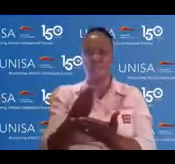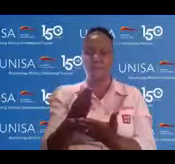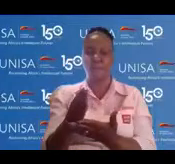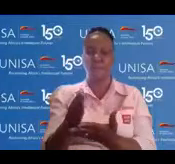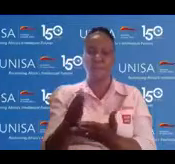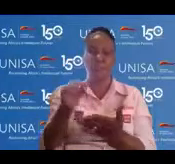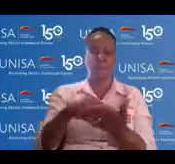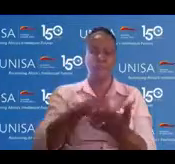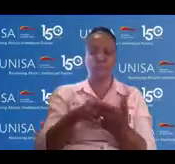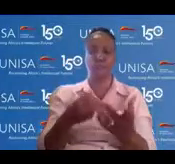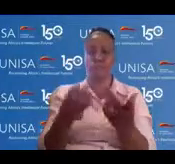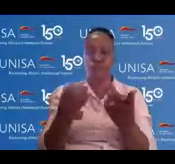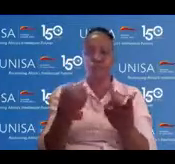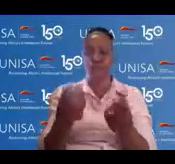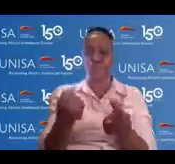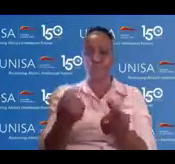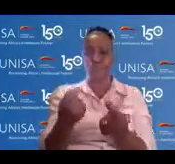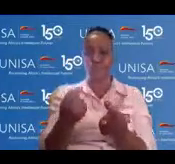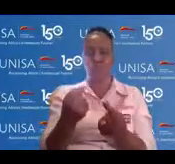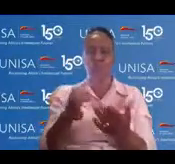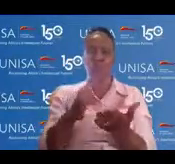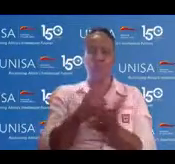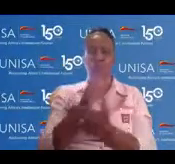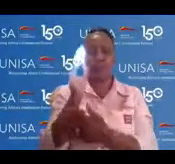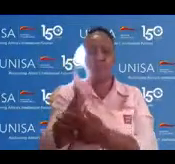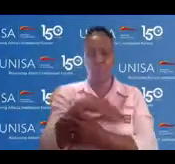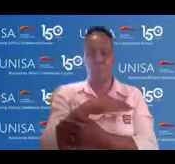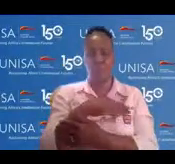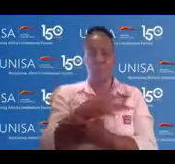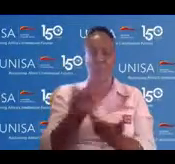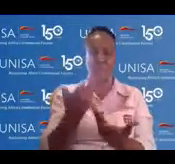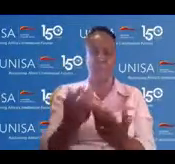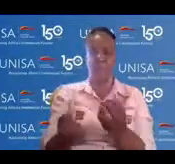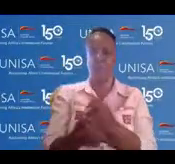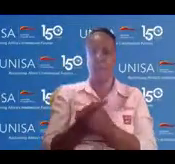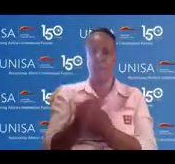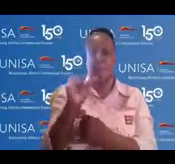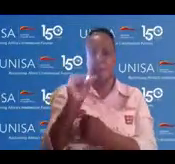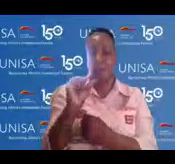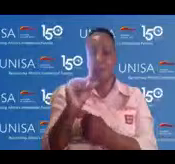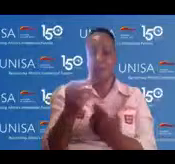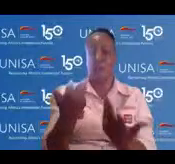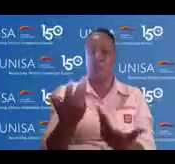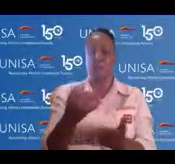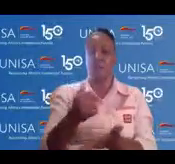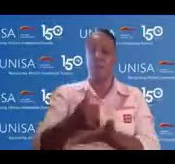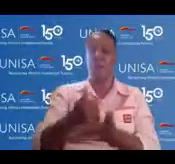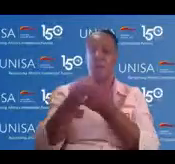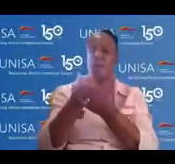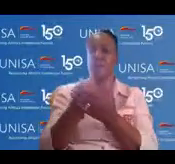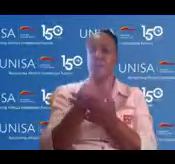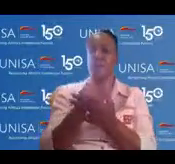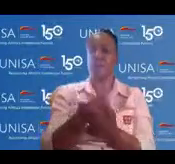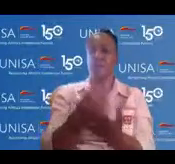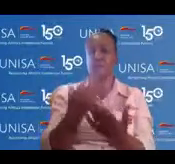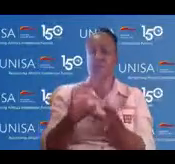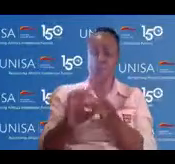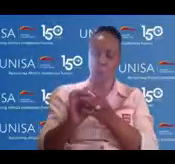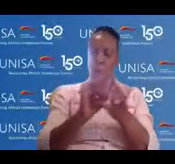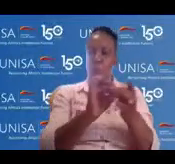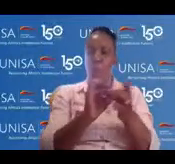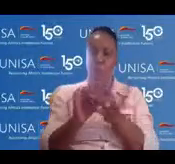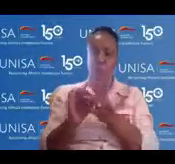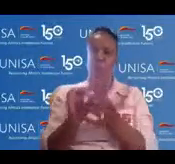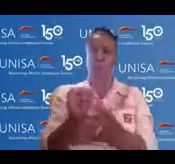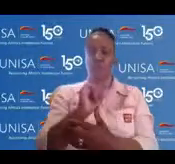process? Well, just to give you in a nutshell, because hopefully you're all very, very committed to our integrity,